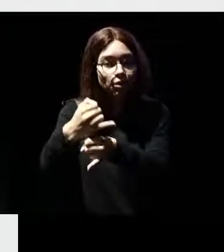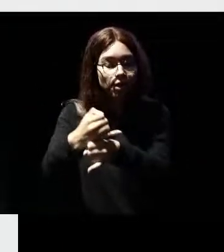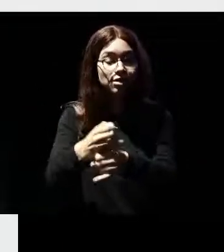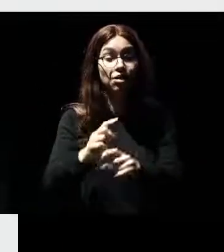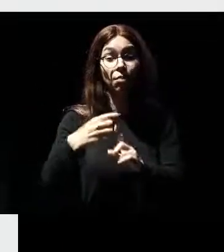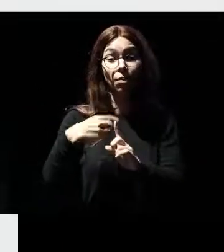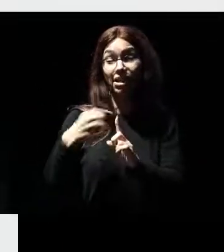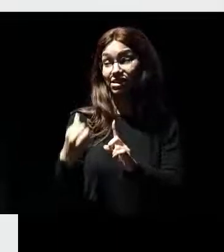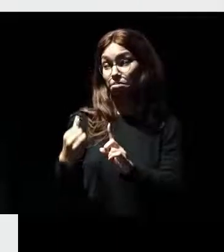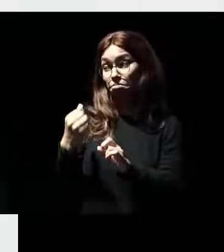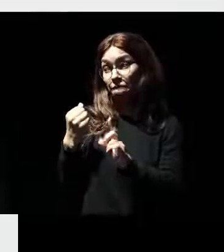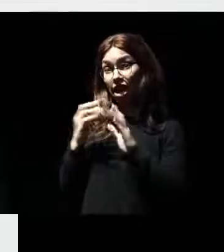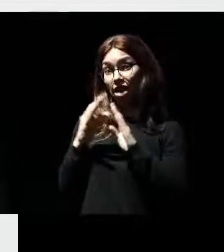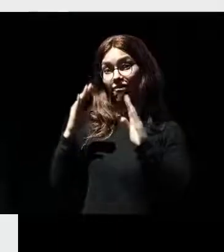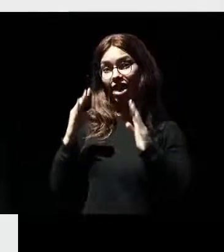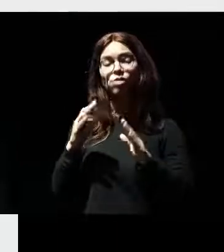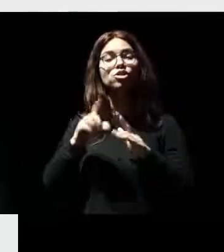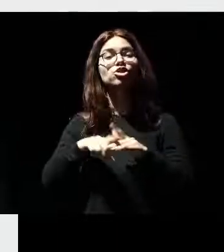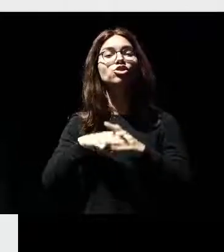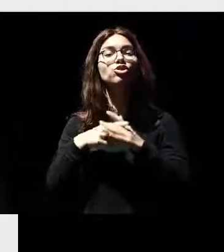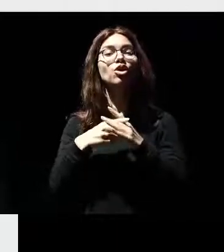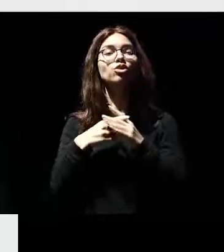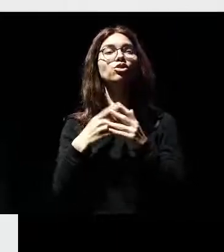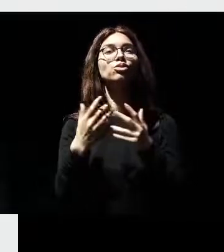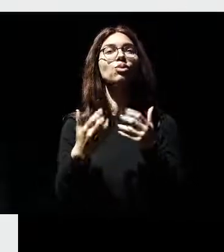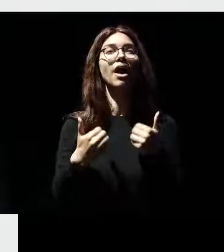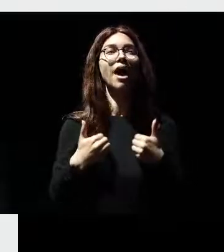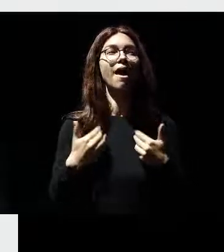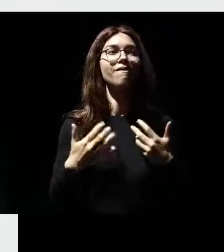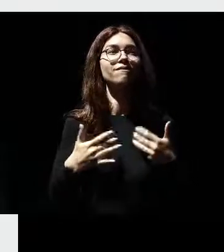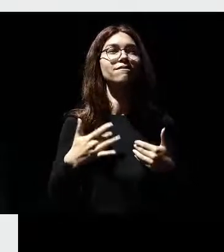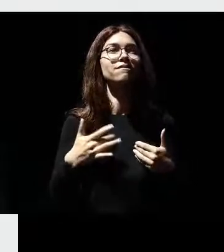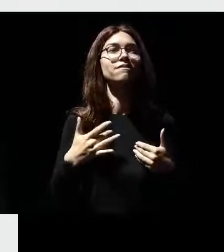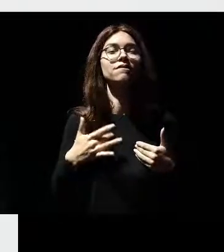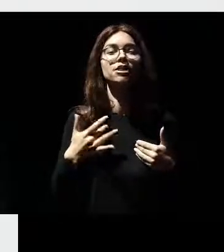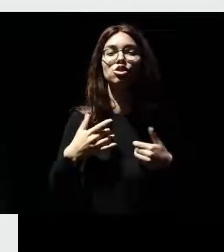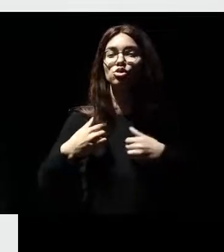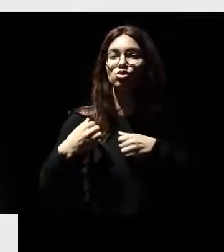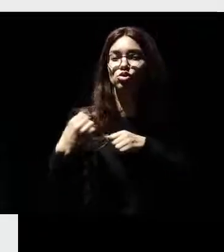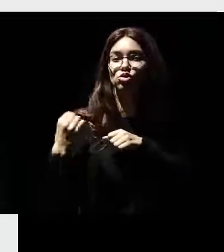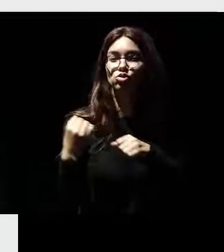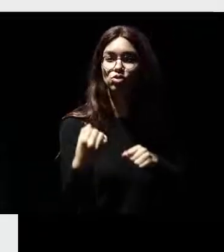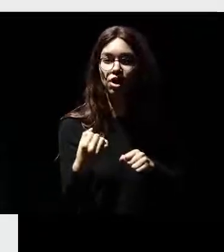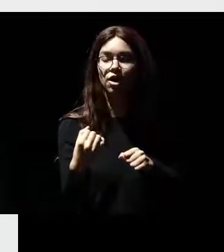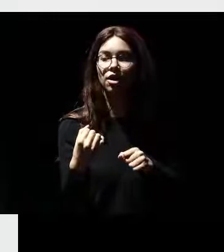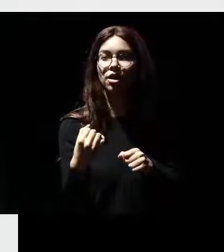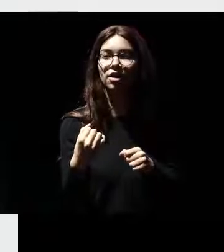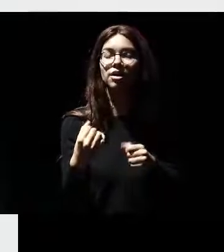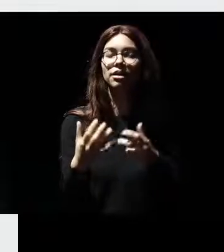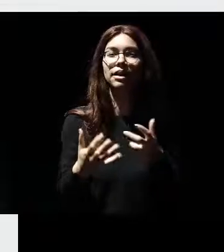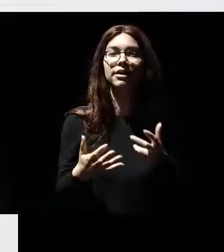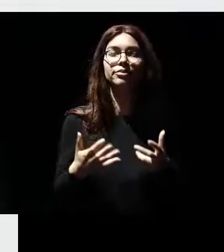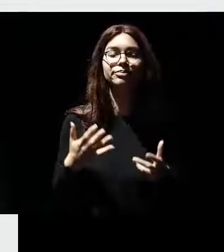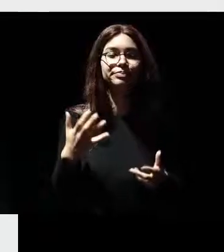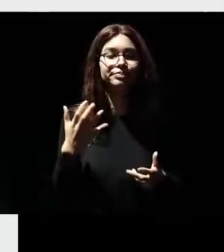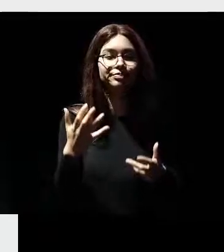house spaces start to have this strong